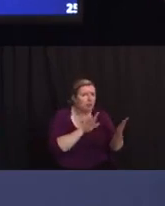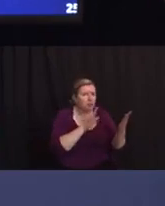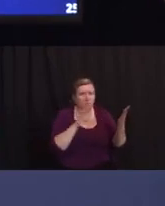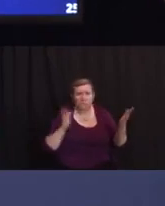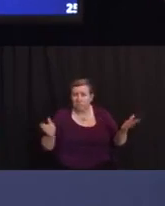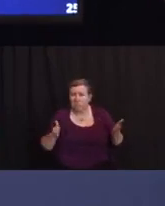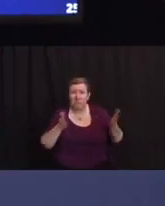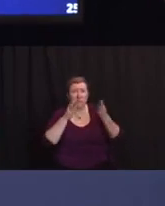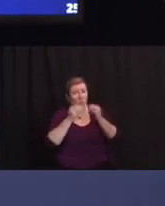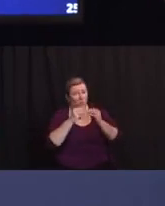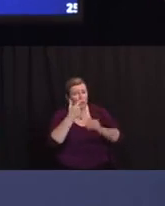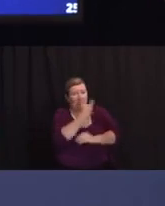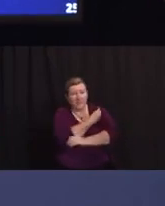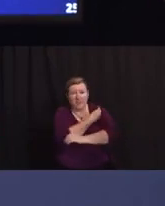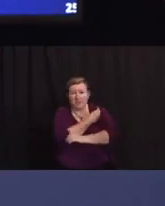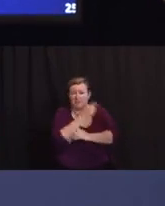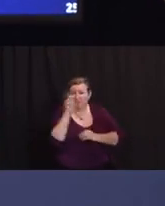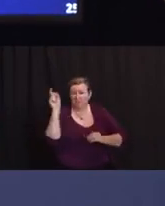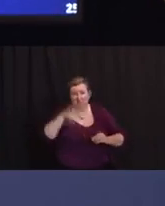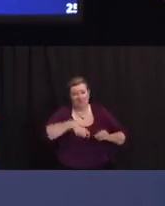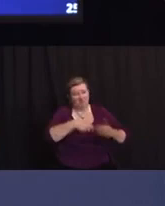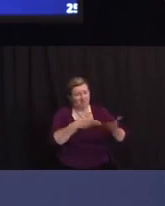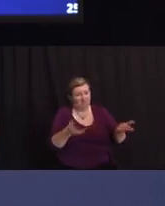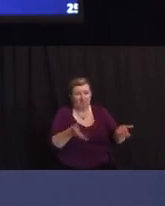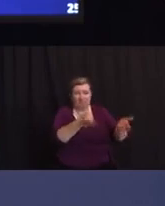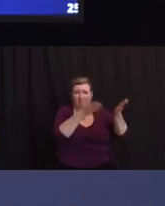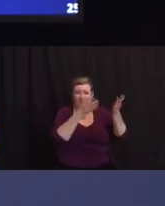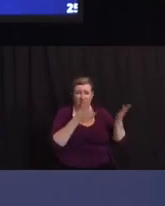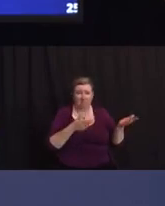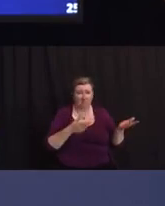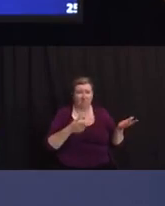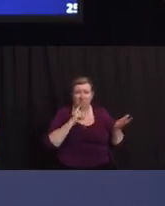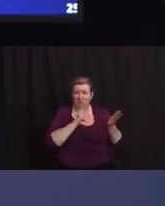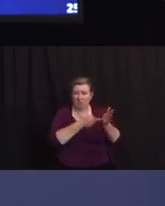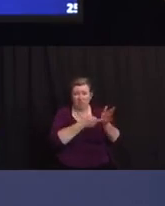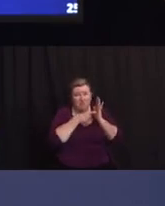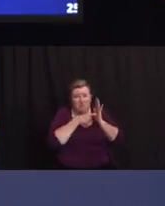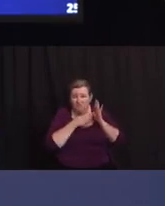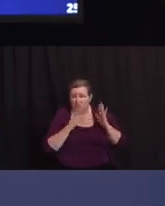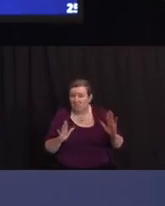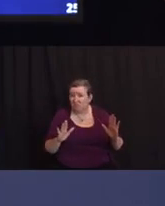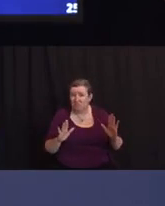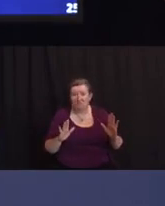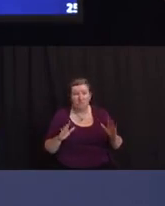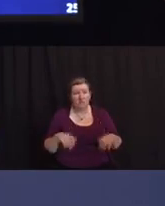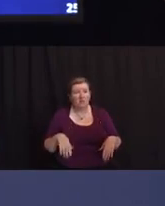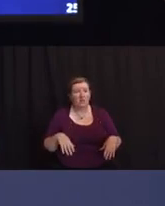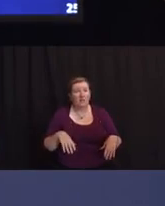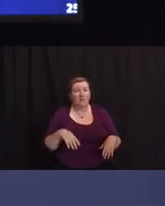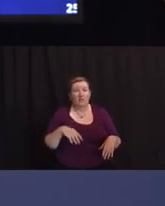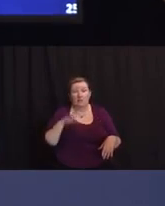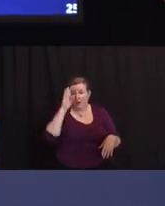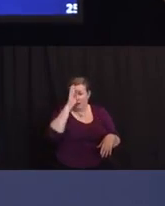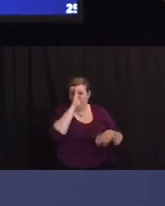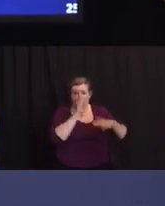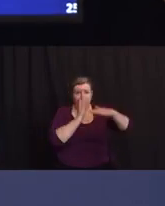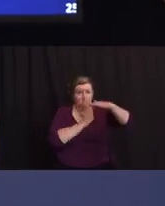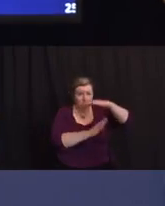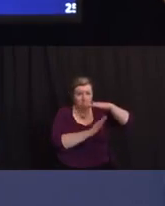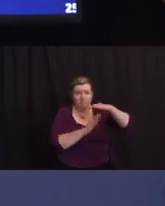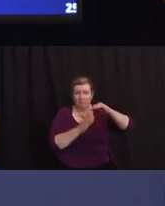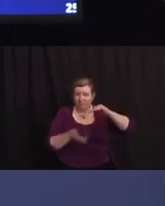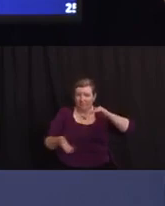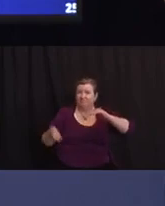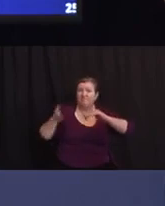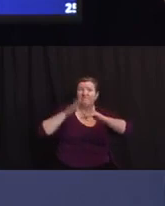our vaccination of all age groups. But at this point, hospitalizations, although they've increased, they're somewhat